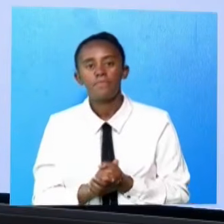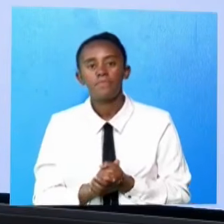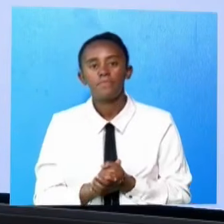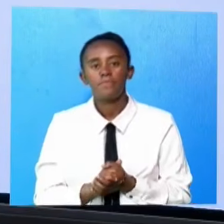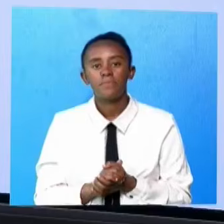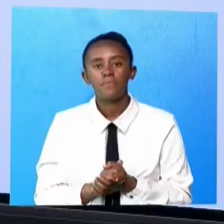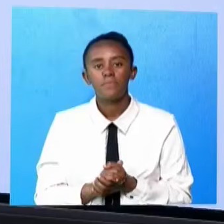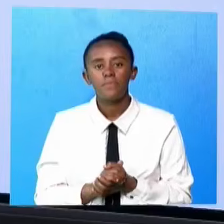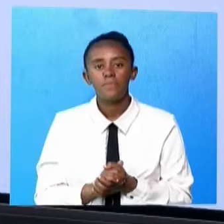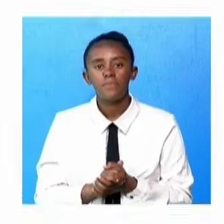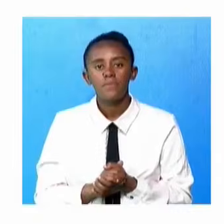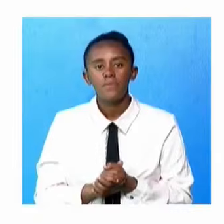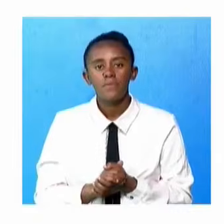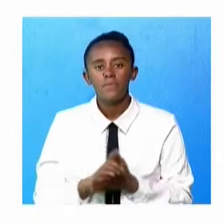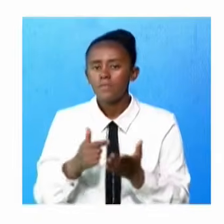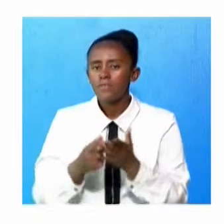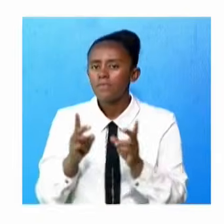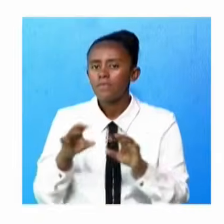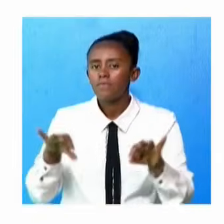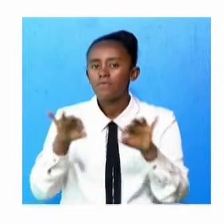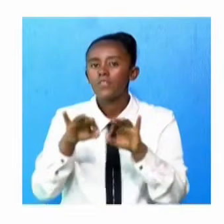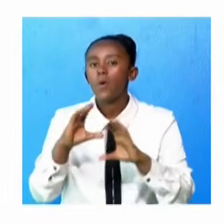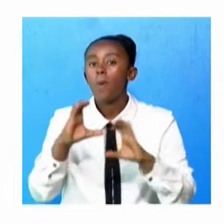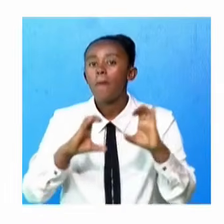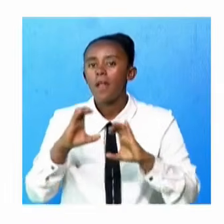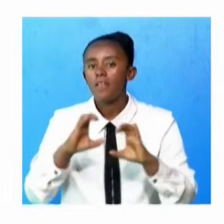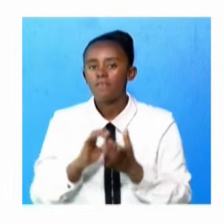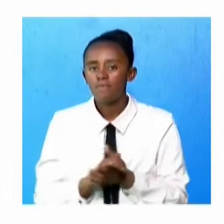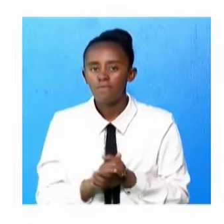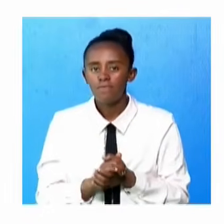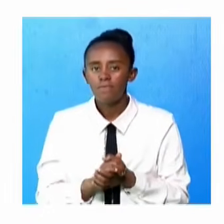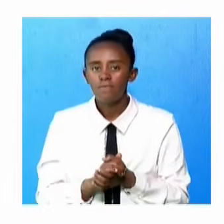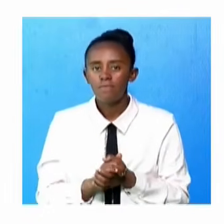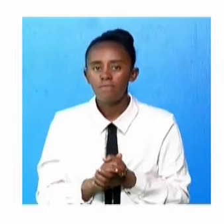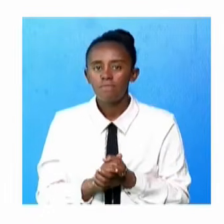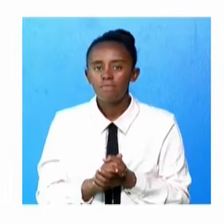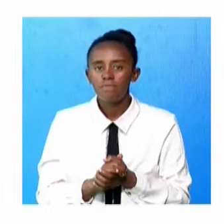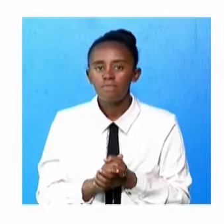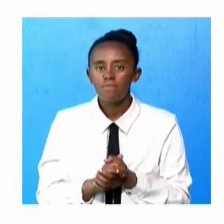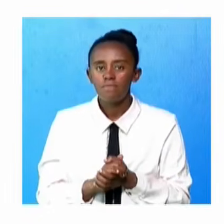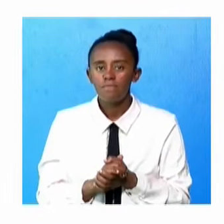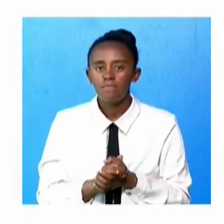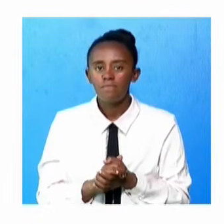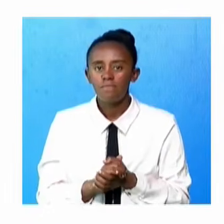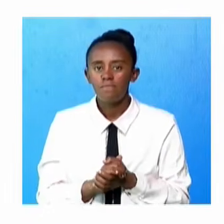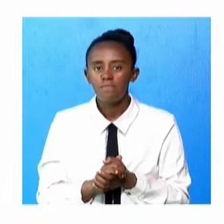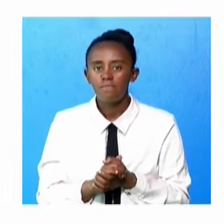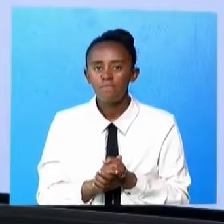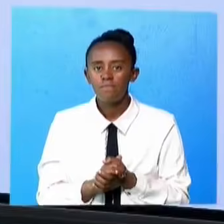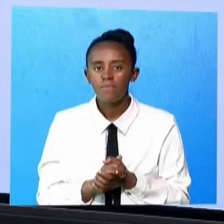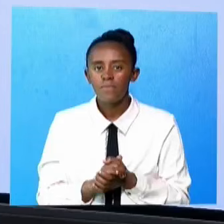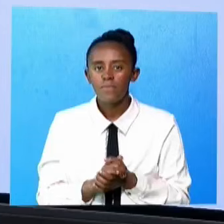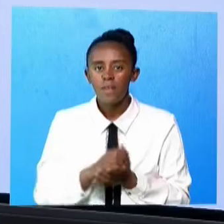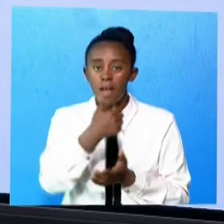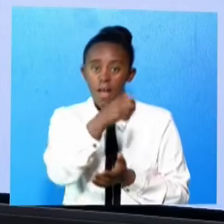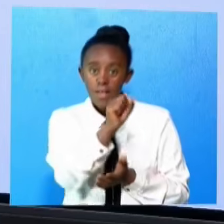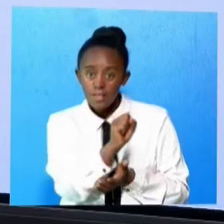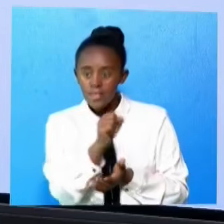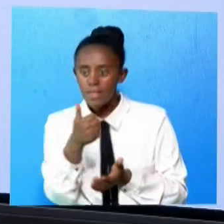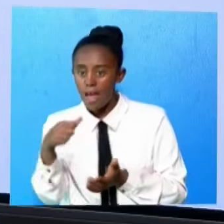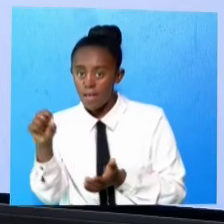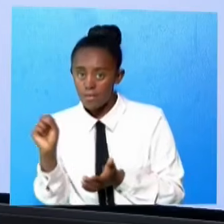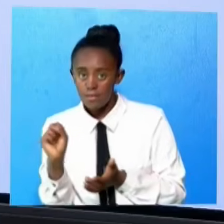These are very important comparisons. What do you know about this? As